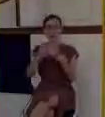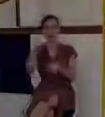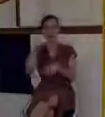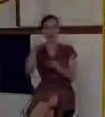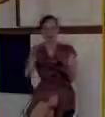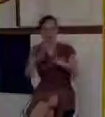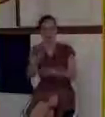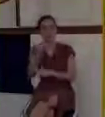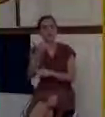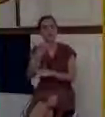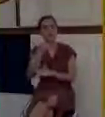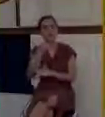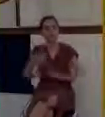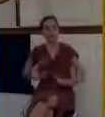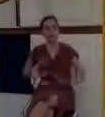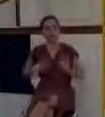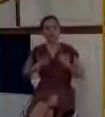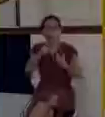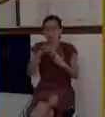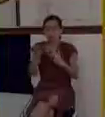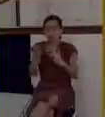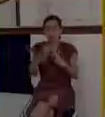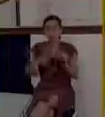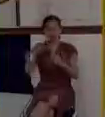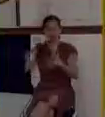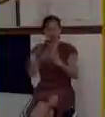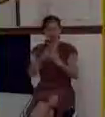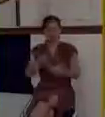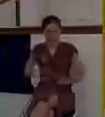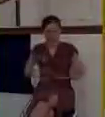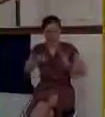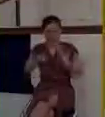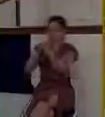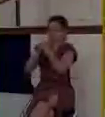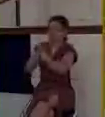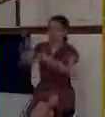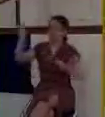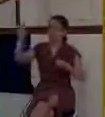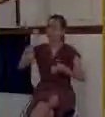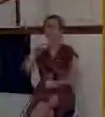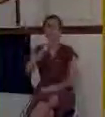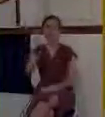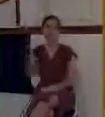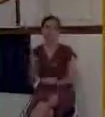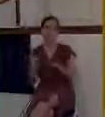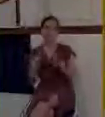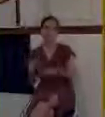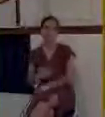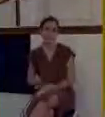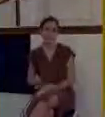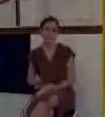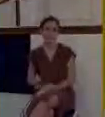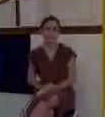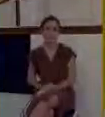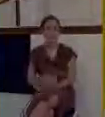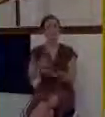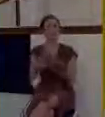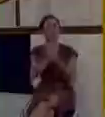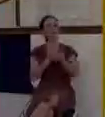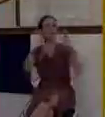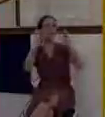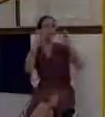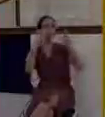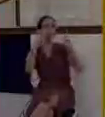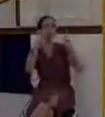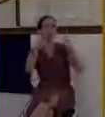whosoever liveth and believeth in me shall never die. Now, there are some doctrines that you can be wrong on and still be